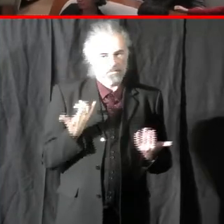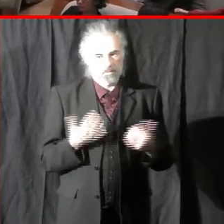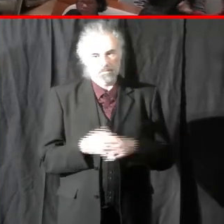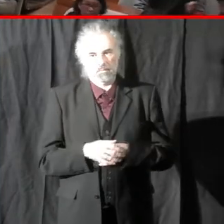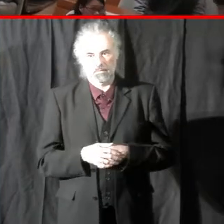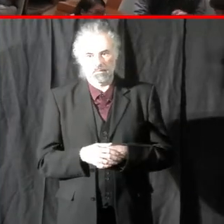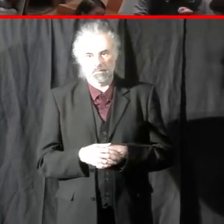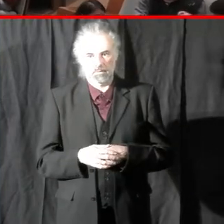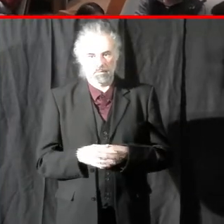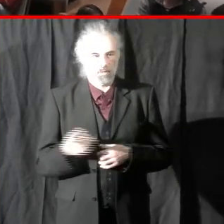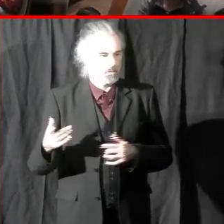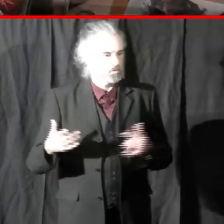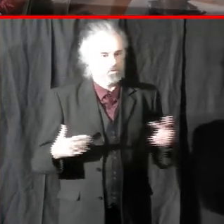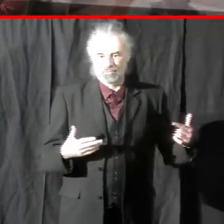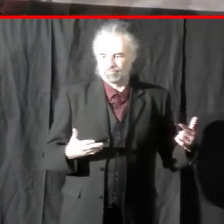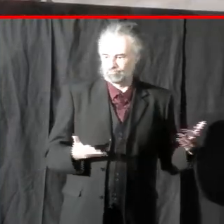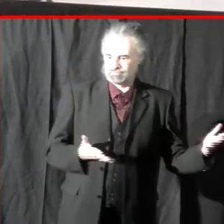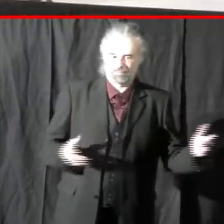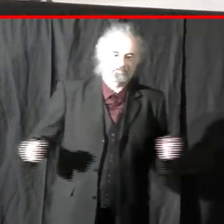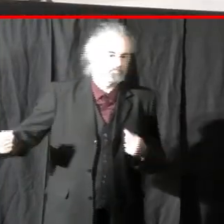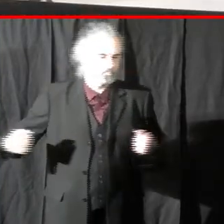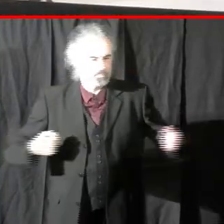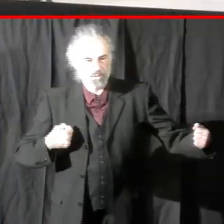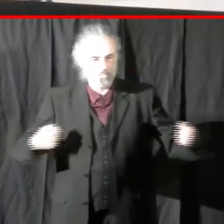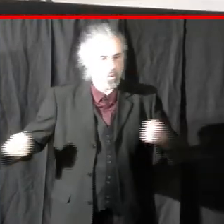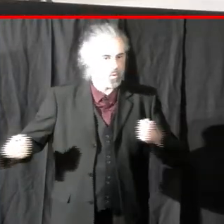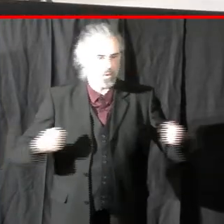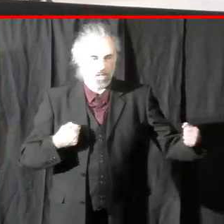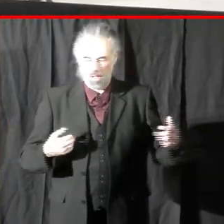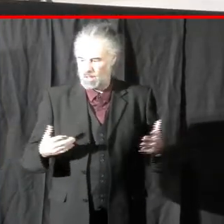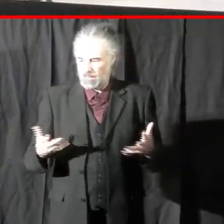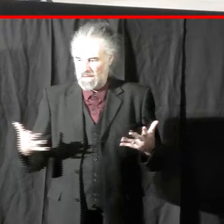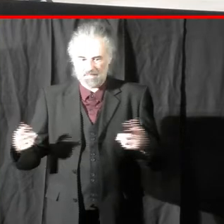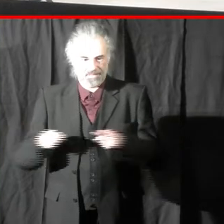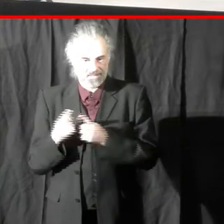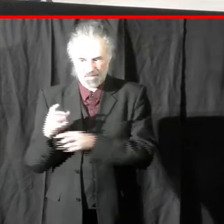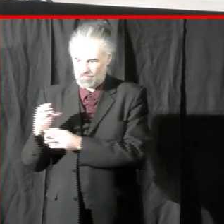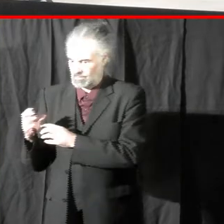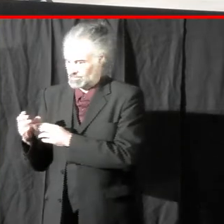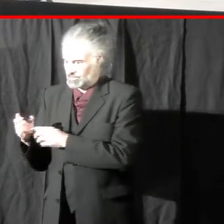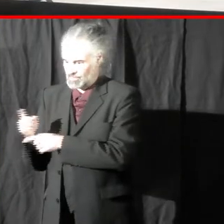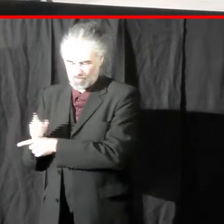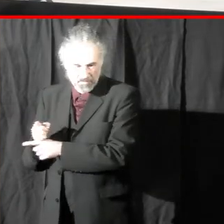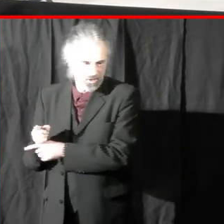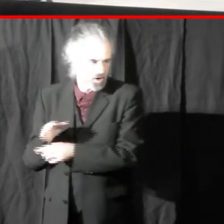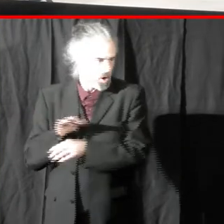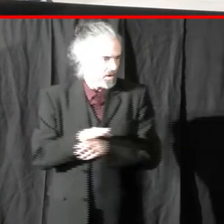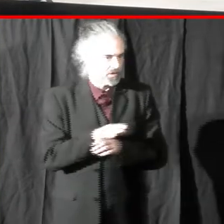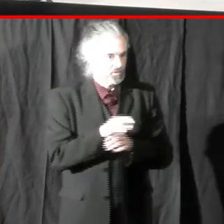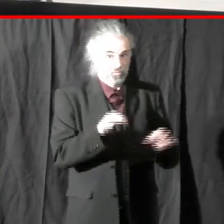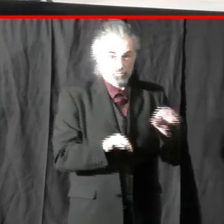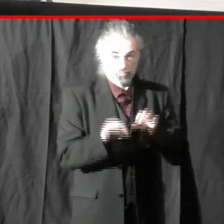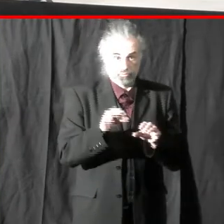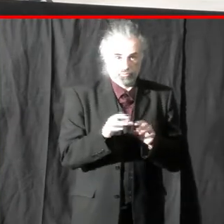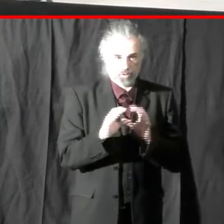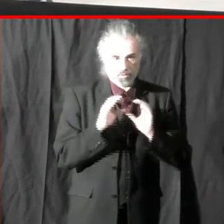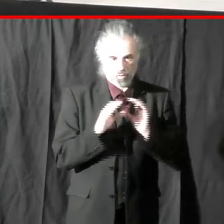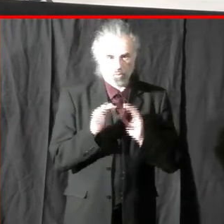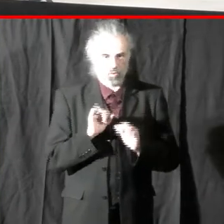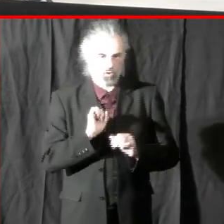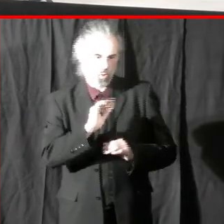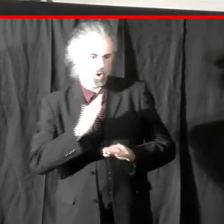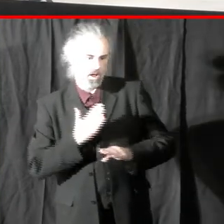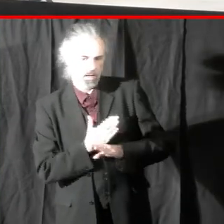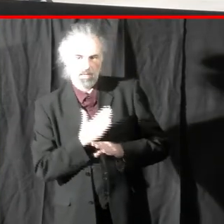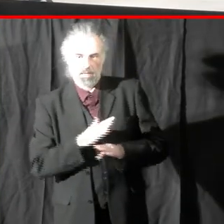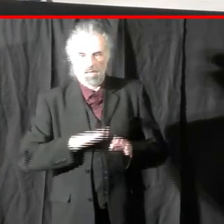called from one thing to another, and in the middle there's a conversation about science communication? Or do you have in your employment the space